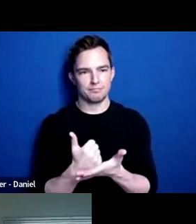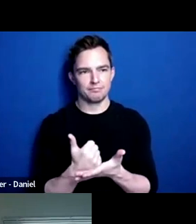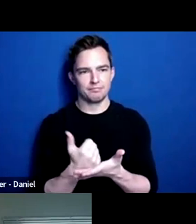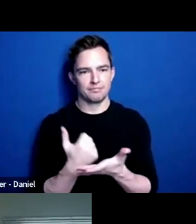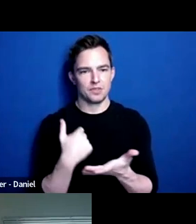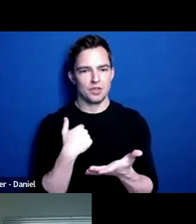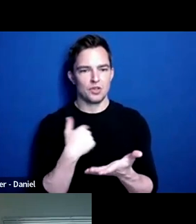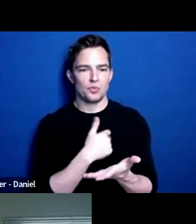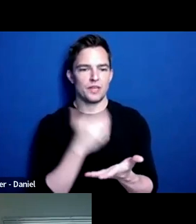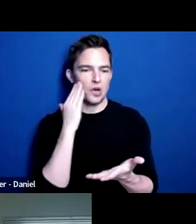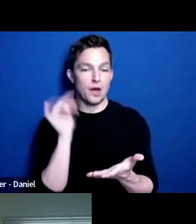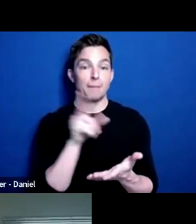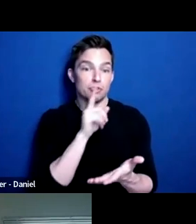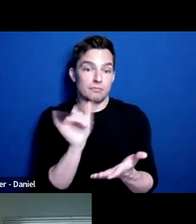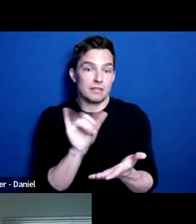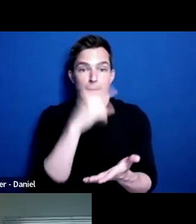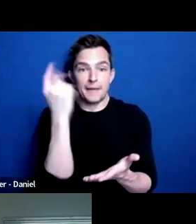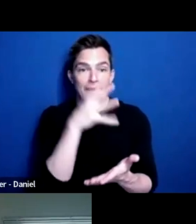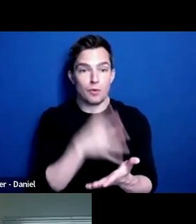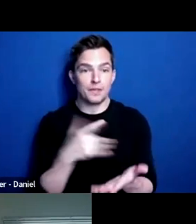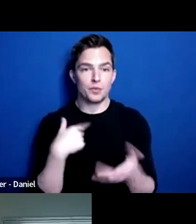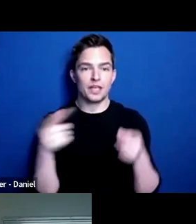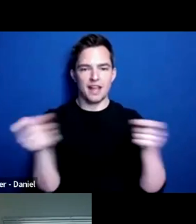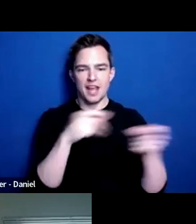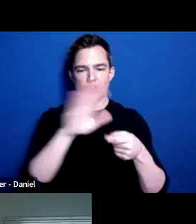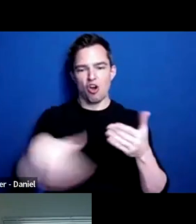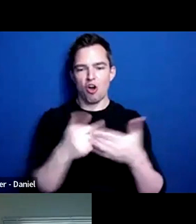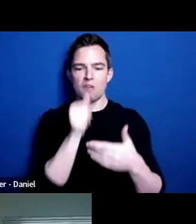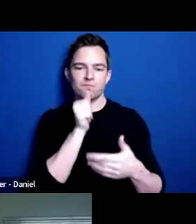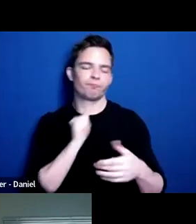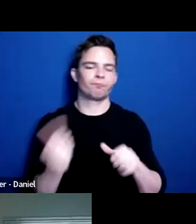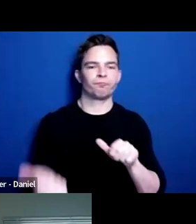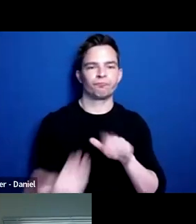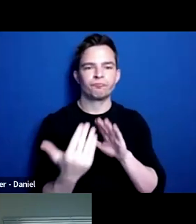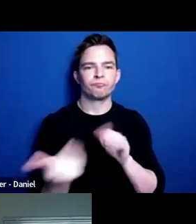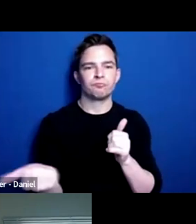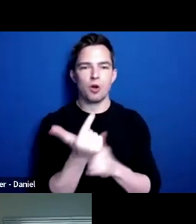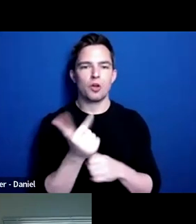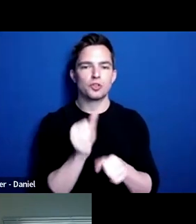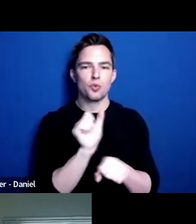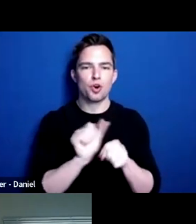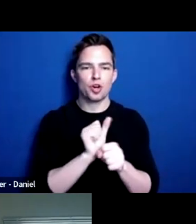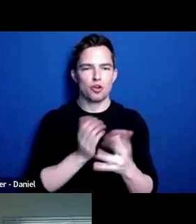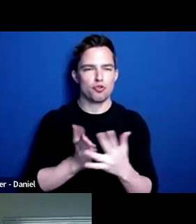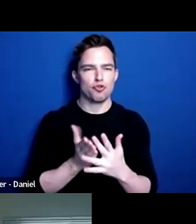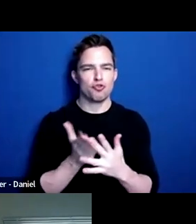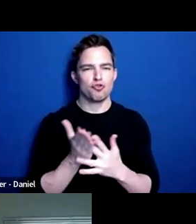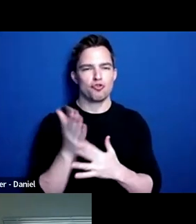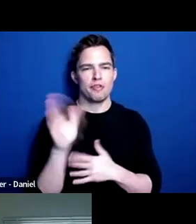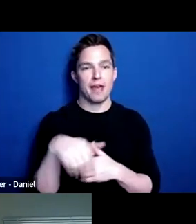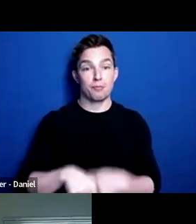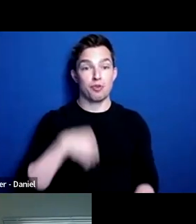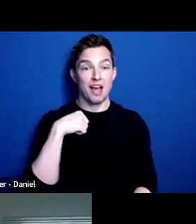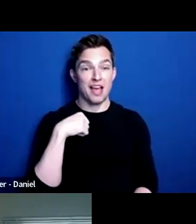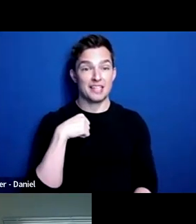sure as Black women, that we can just handle it all and just take it all, and to work through that pride and, you know,